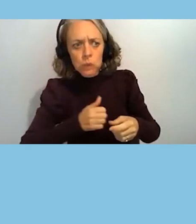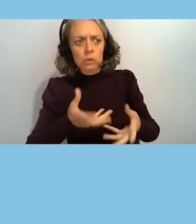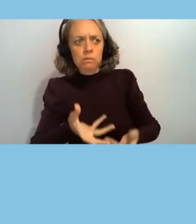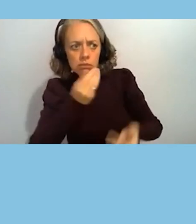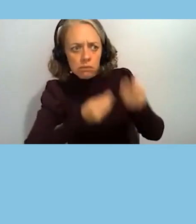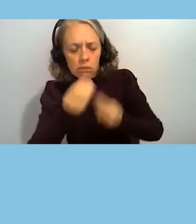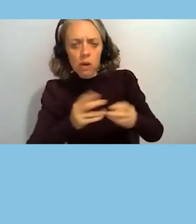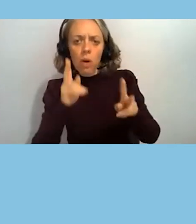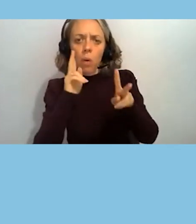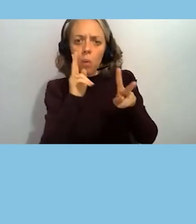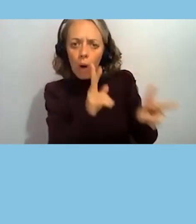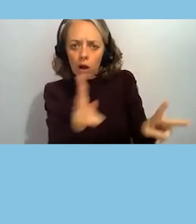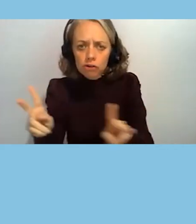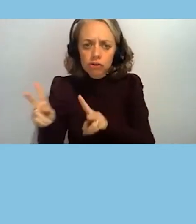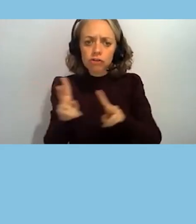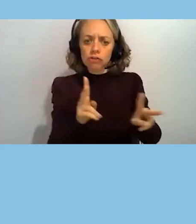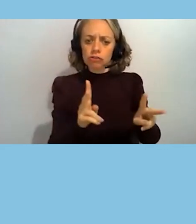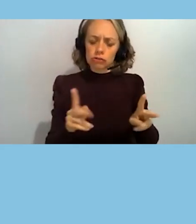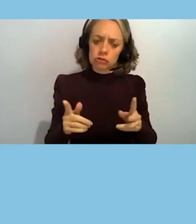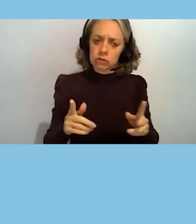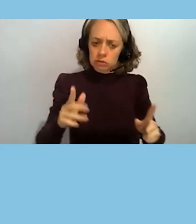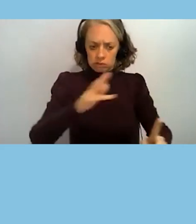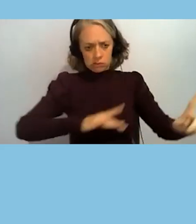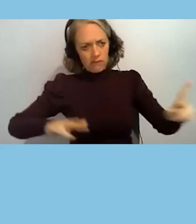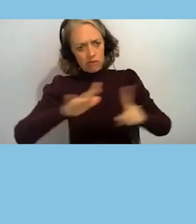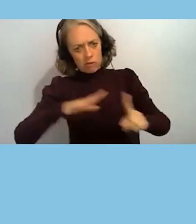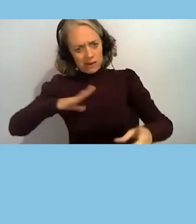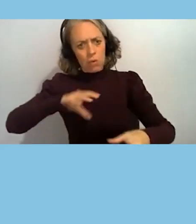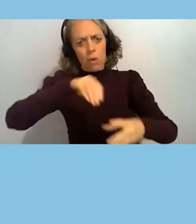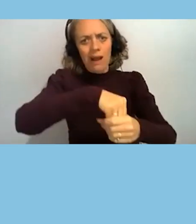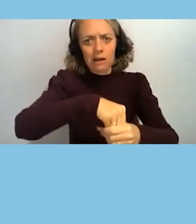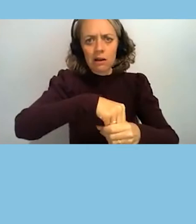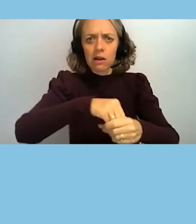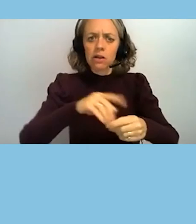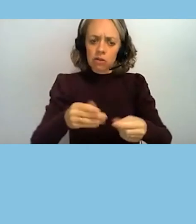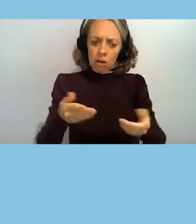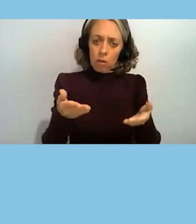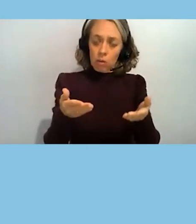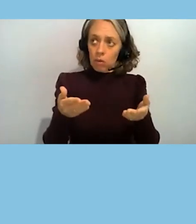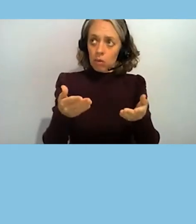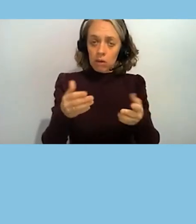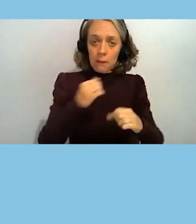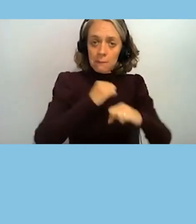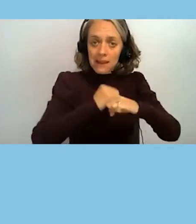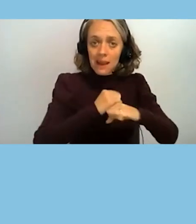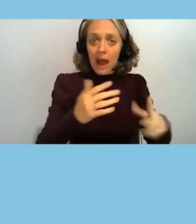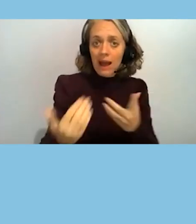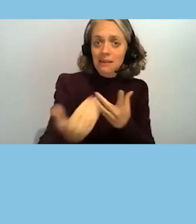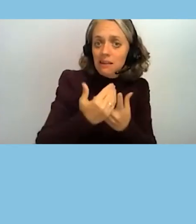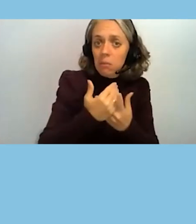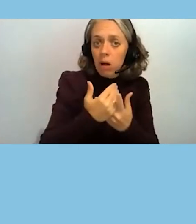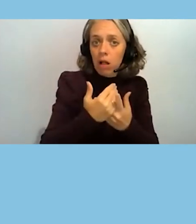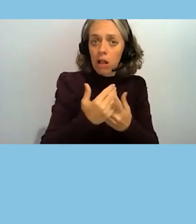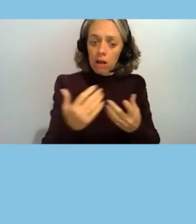of one's surrounding media environment. So the public value that's at stake when media are made accessible or not, or